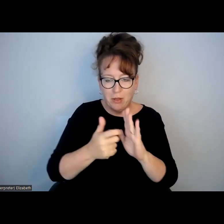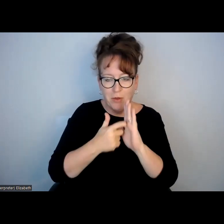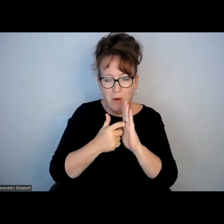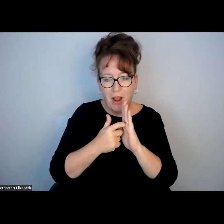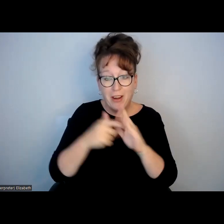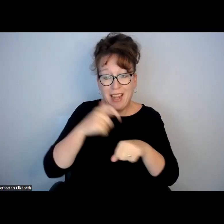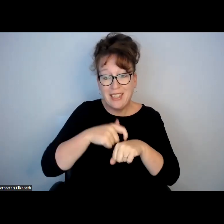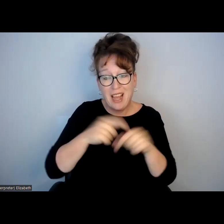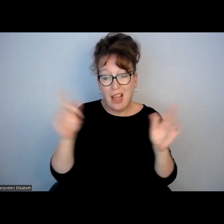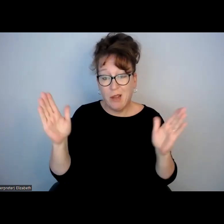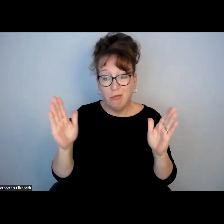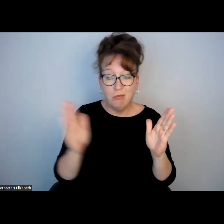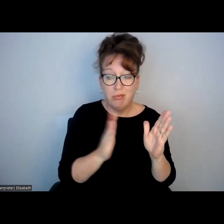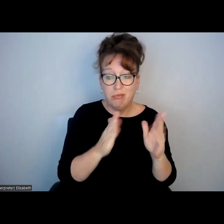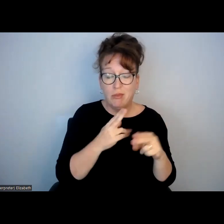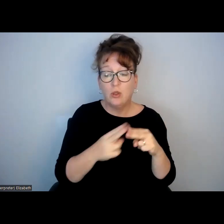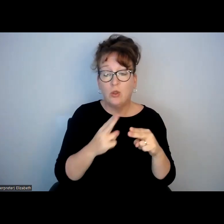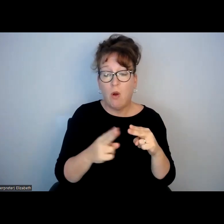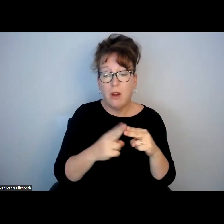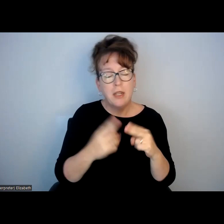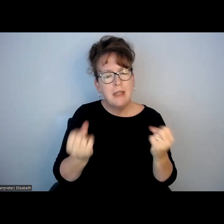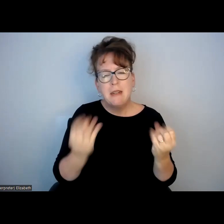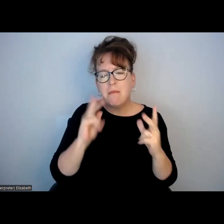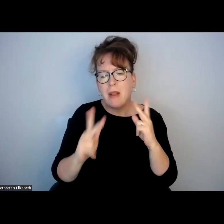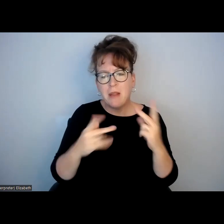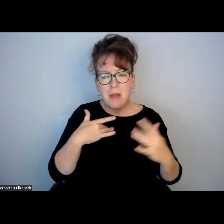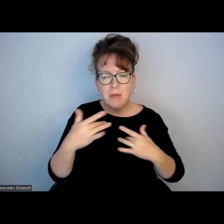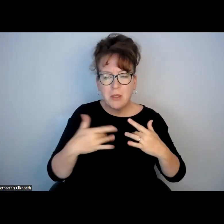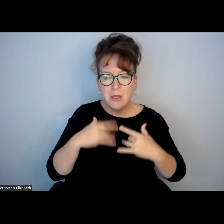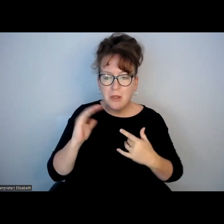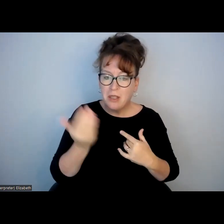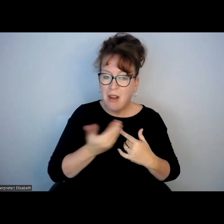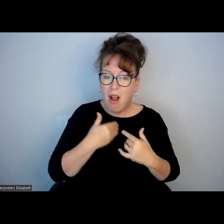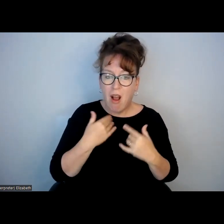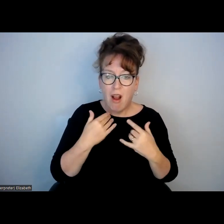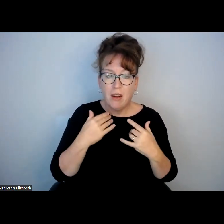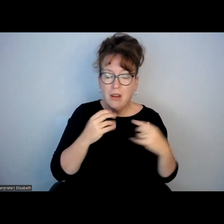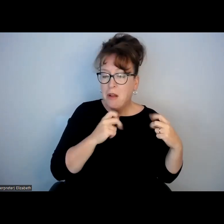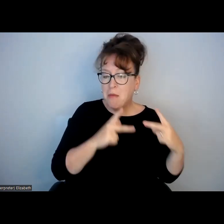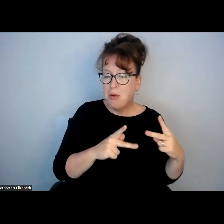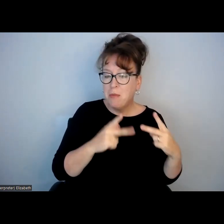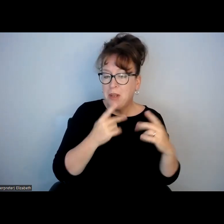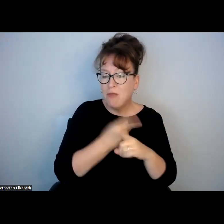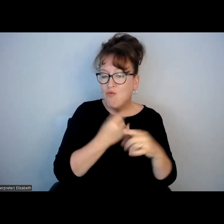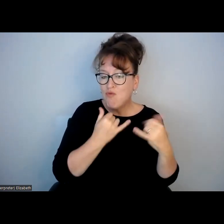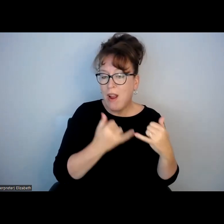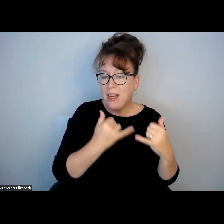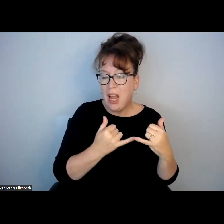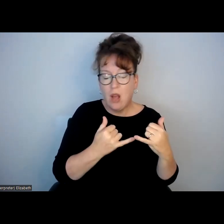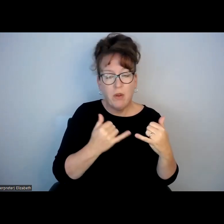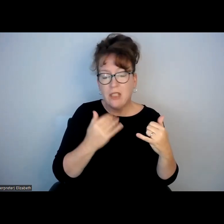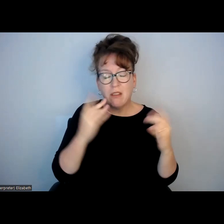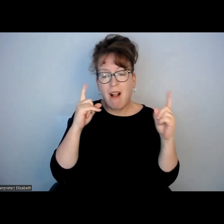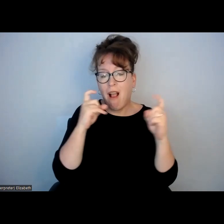frame. And there's a lot of concern that our existing permitting frameworks are overly complex, that there's a lot